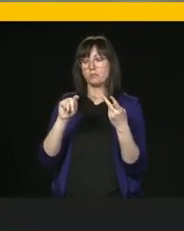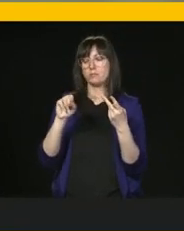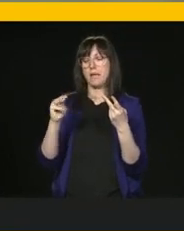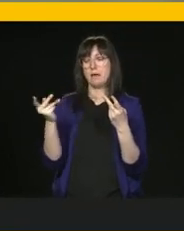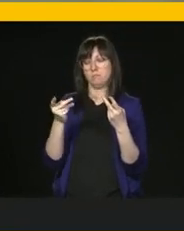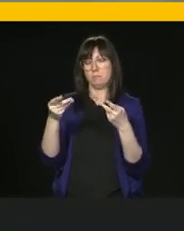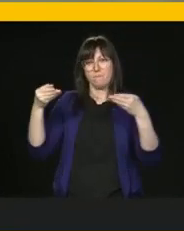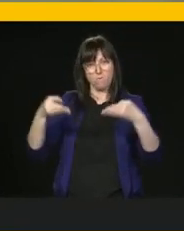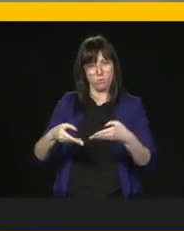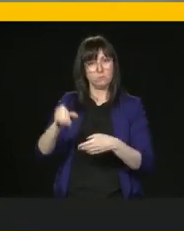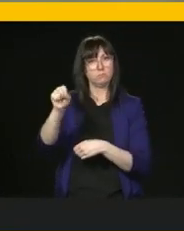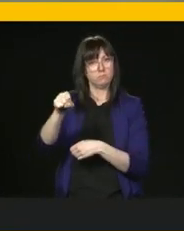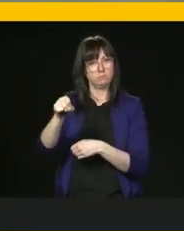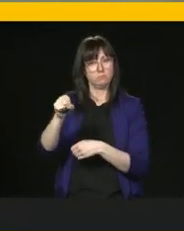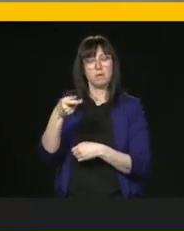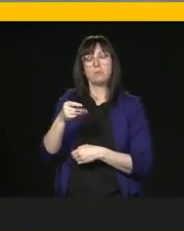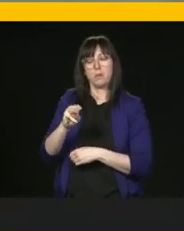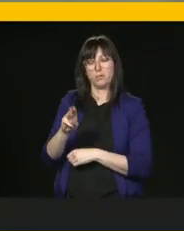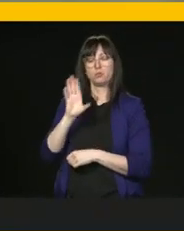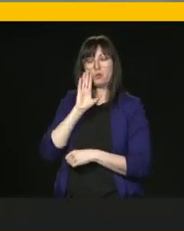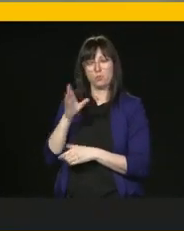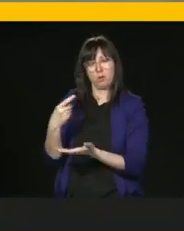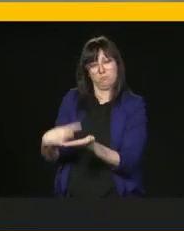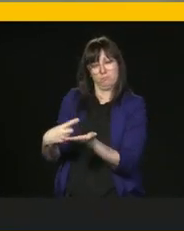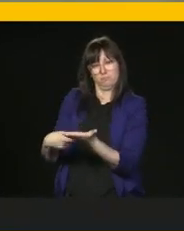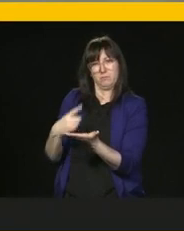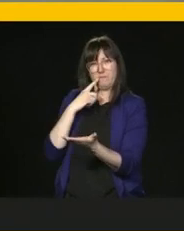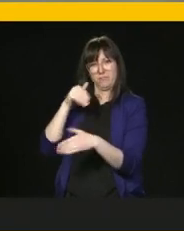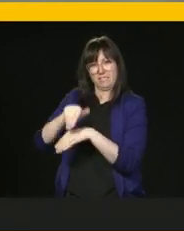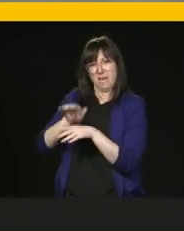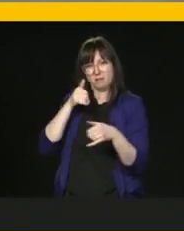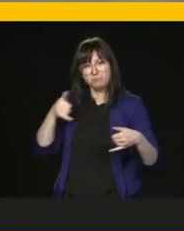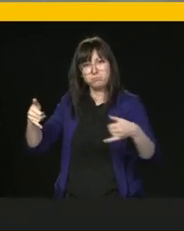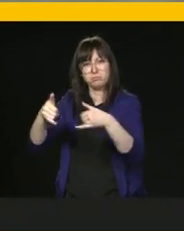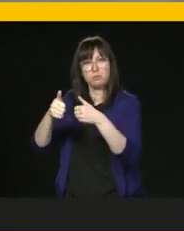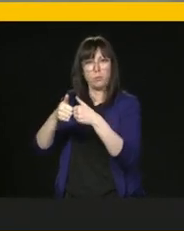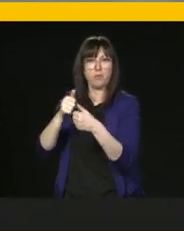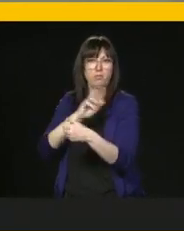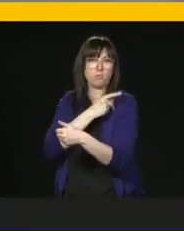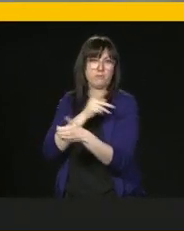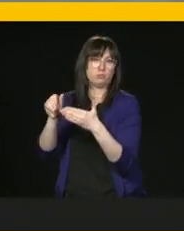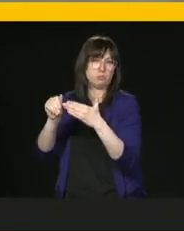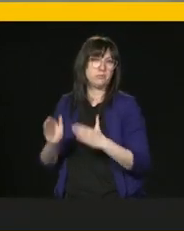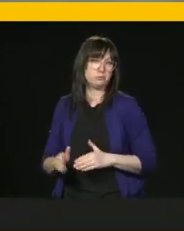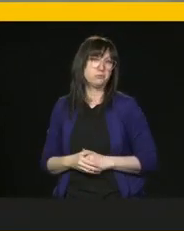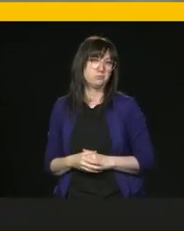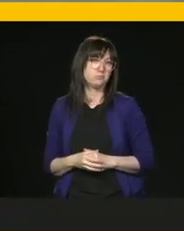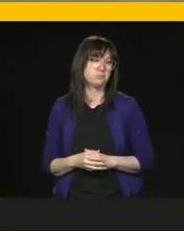certainly talk about in the call with the premiers this afternoon. Thank you, Mike. Global.